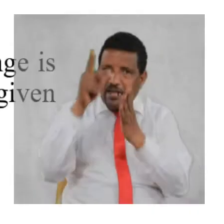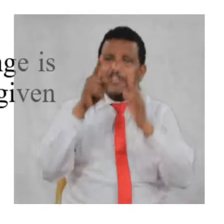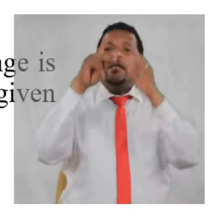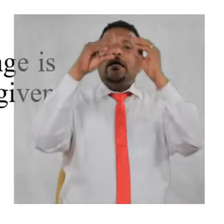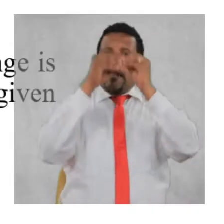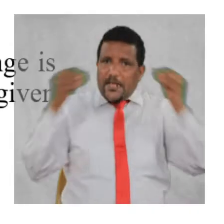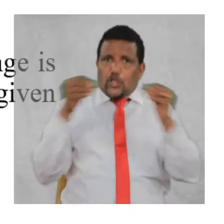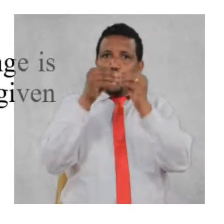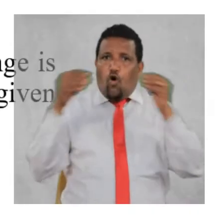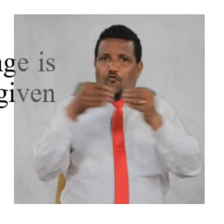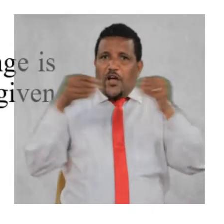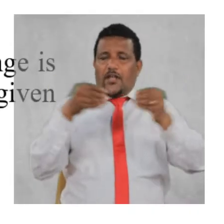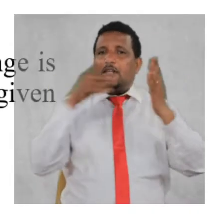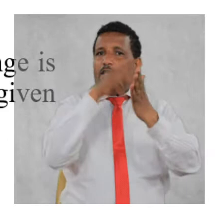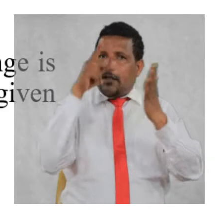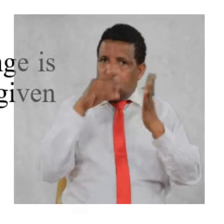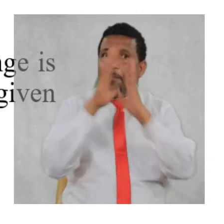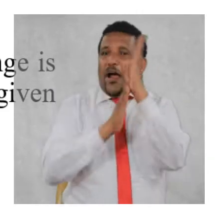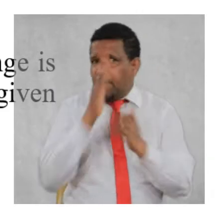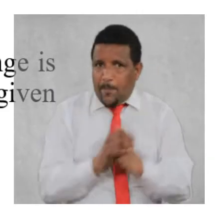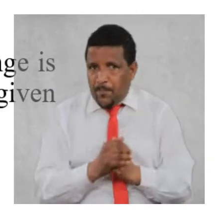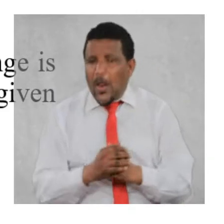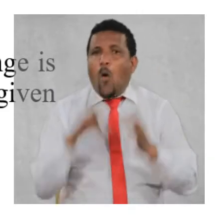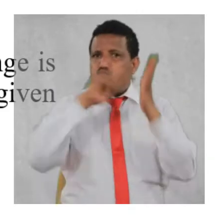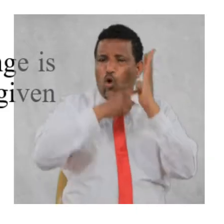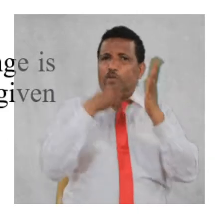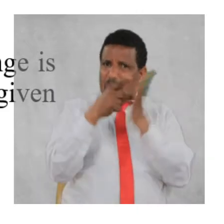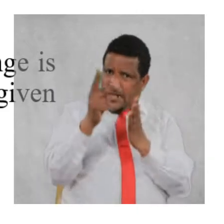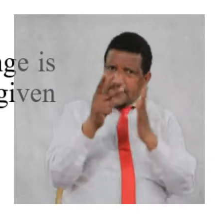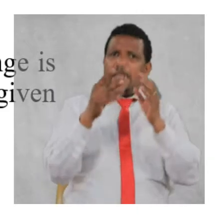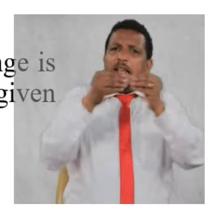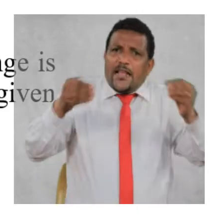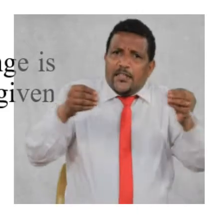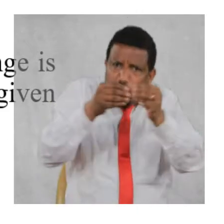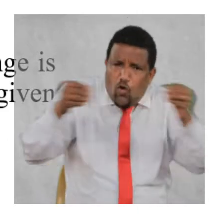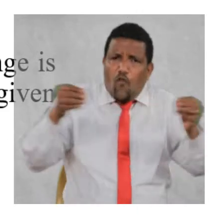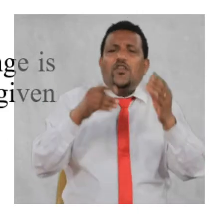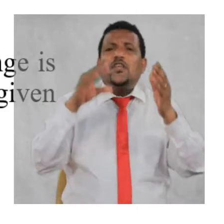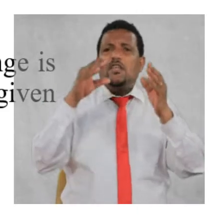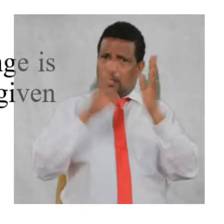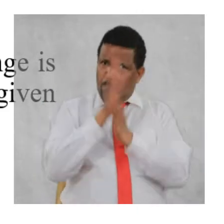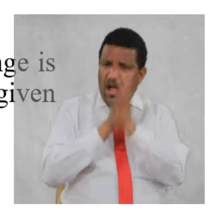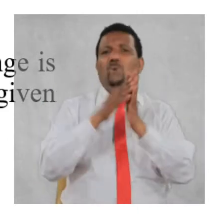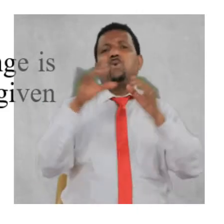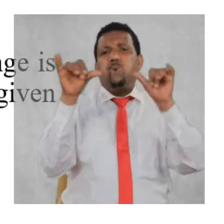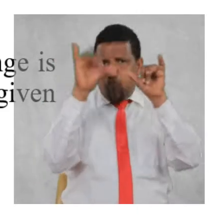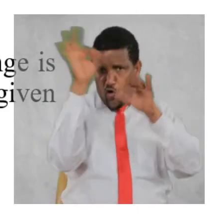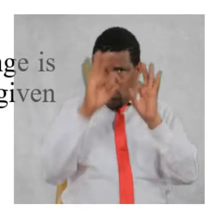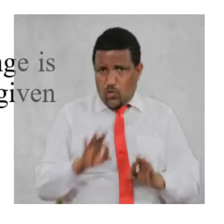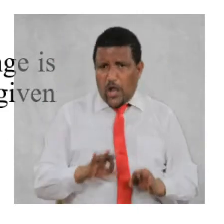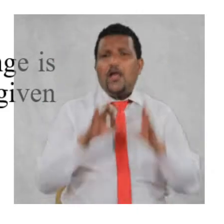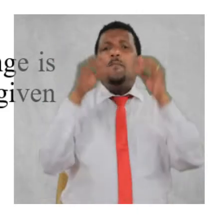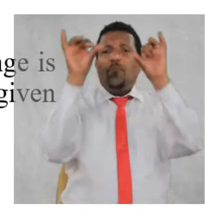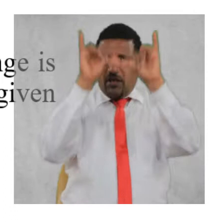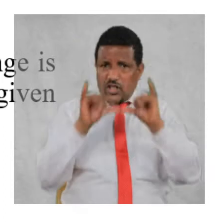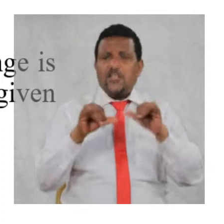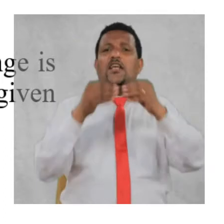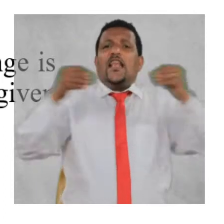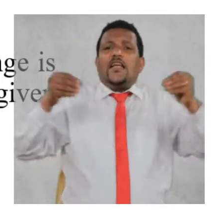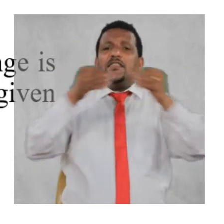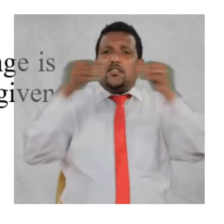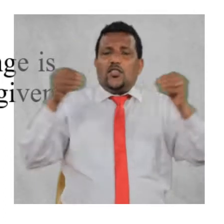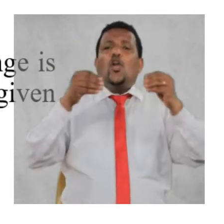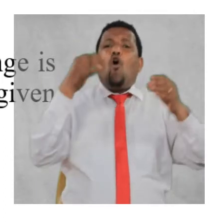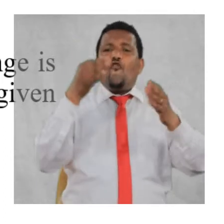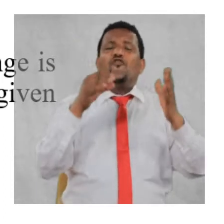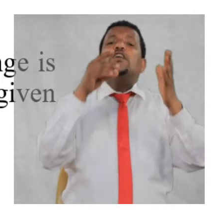of demand. The point price elasticity of demand formula measures elasticity of demand at a point on